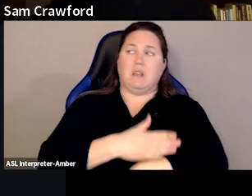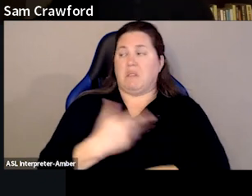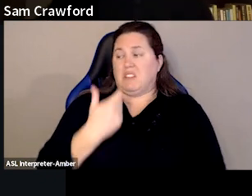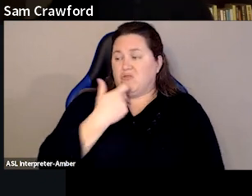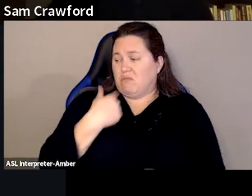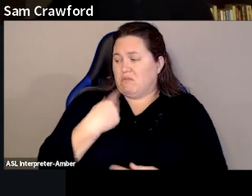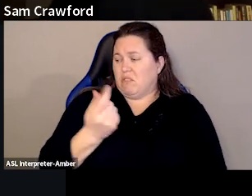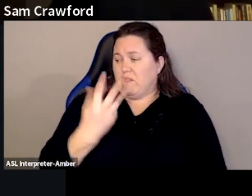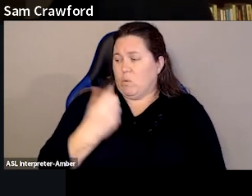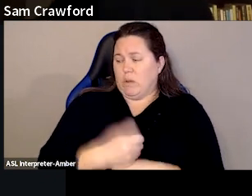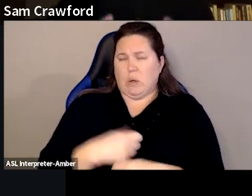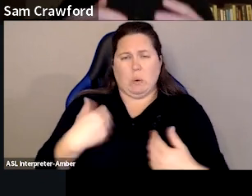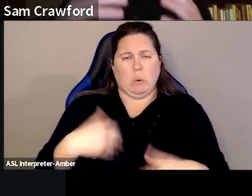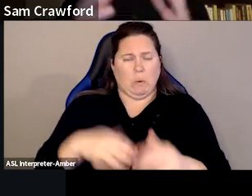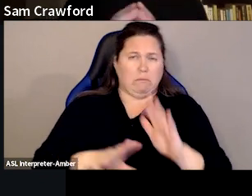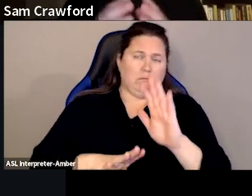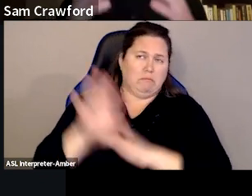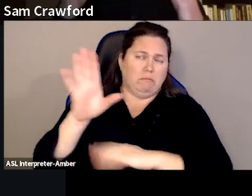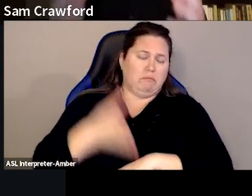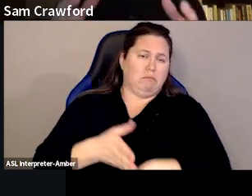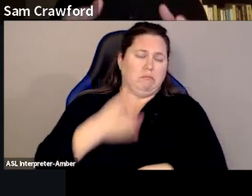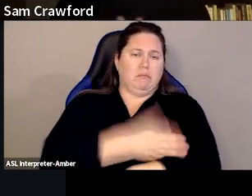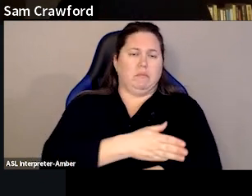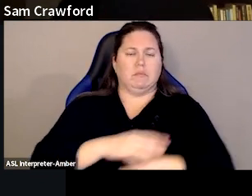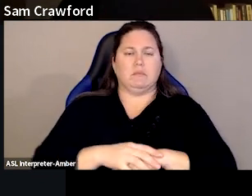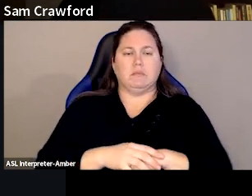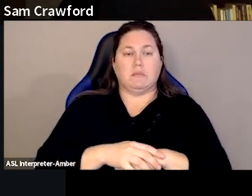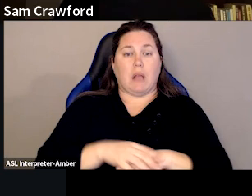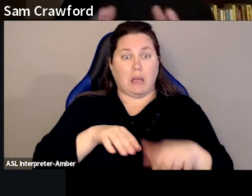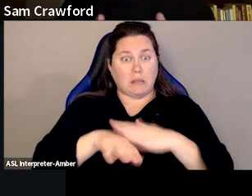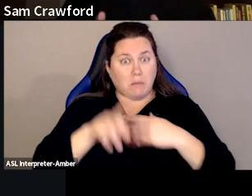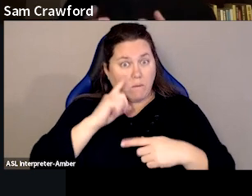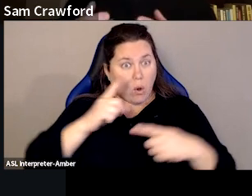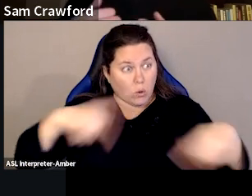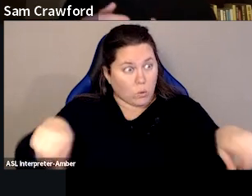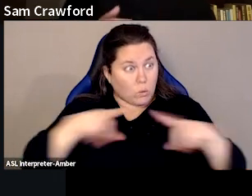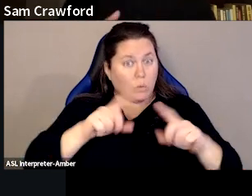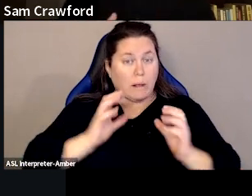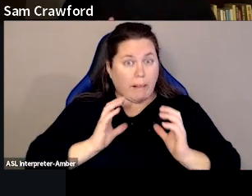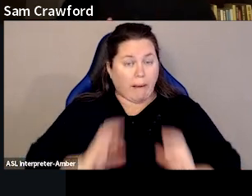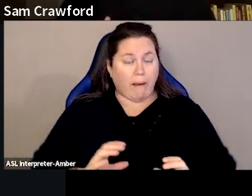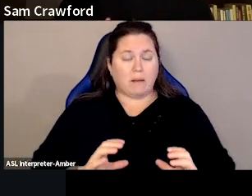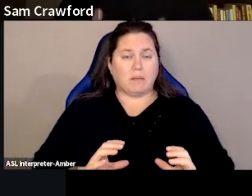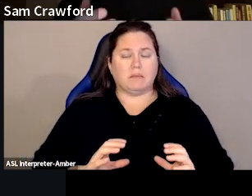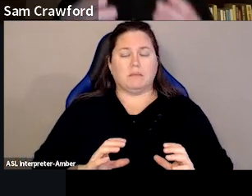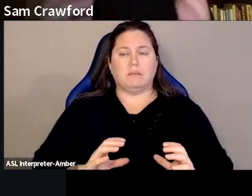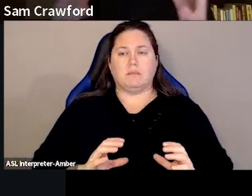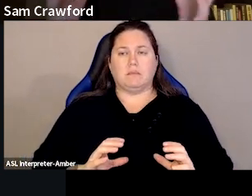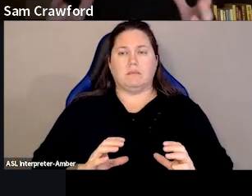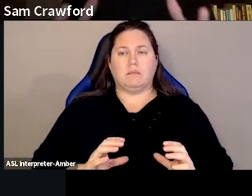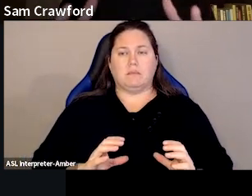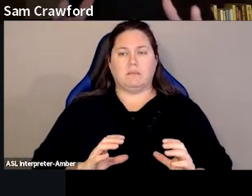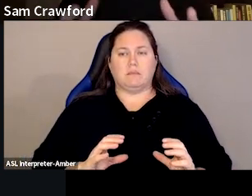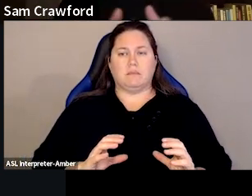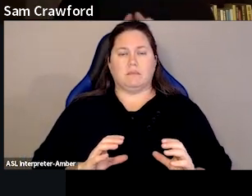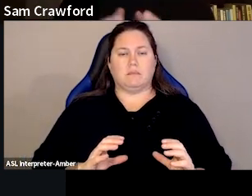years. And that goes for accessibility for you as a client. So being able to make